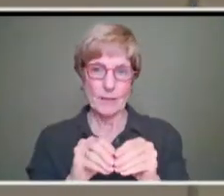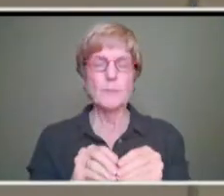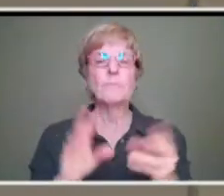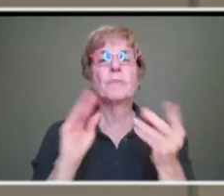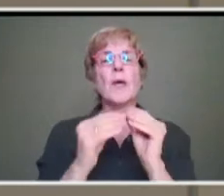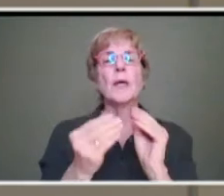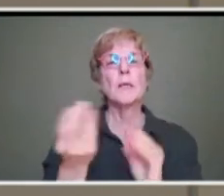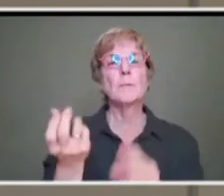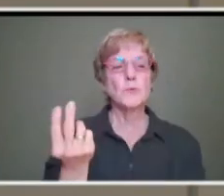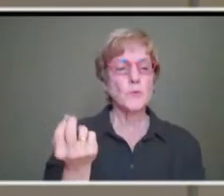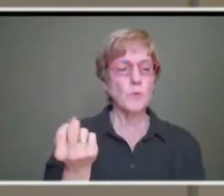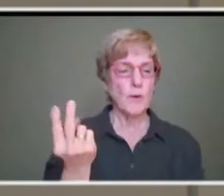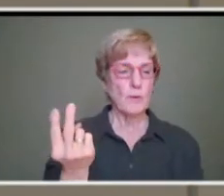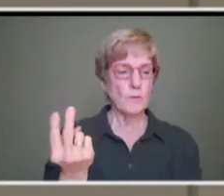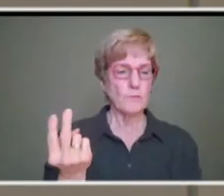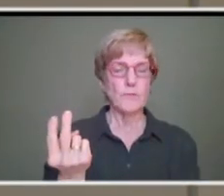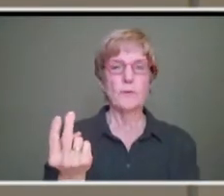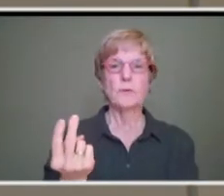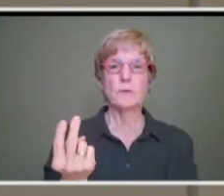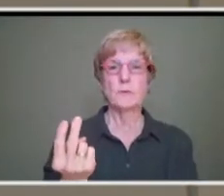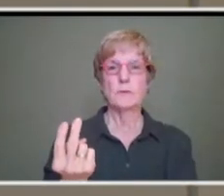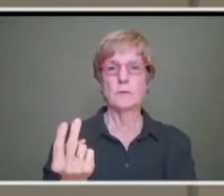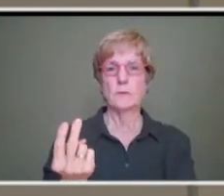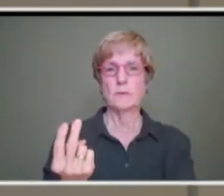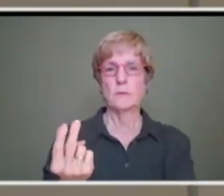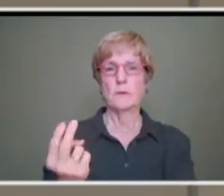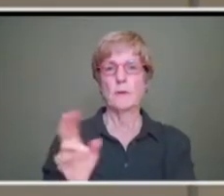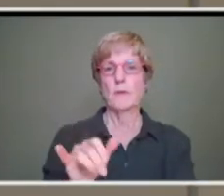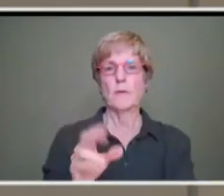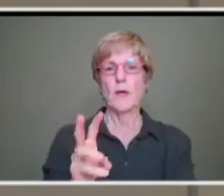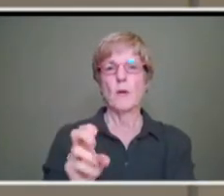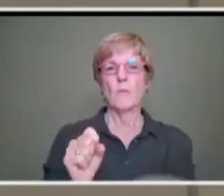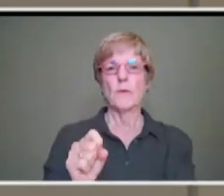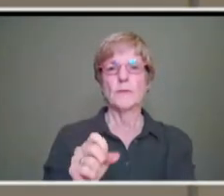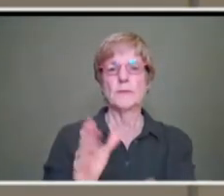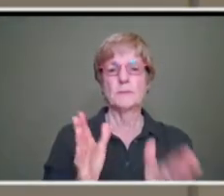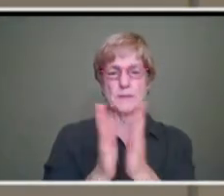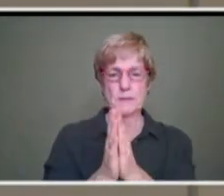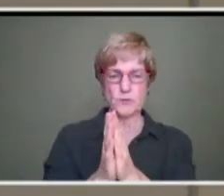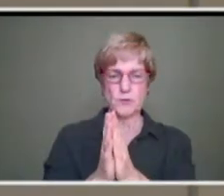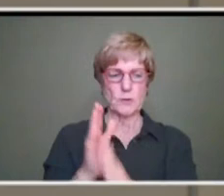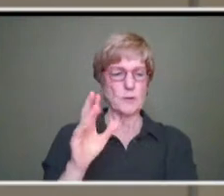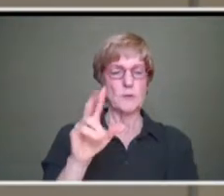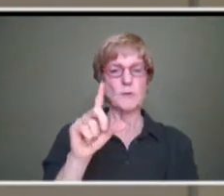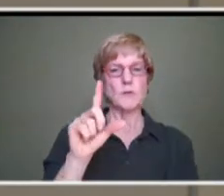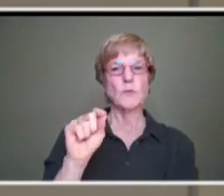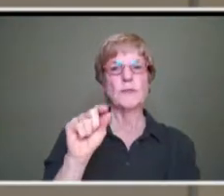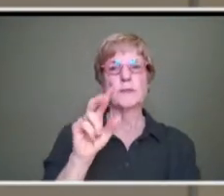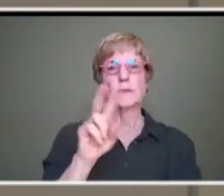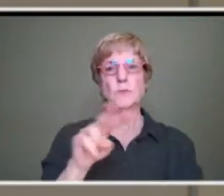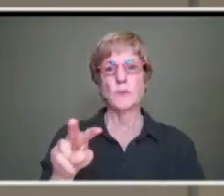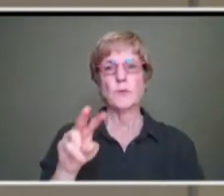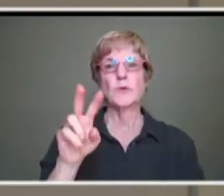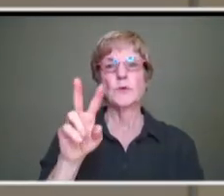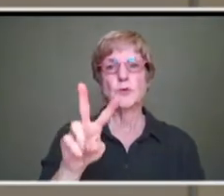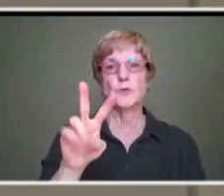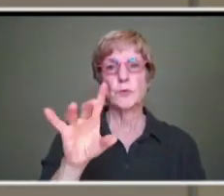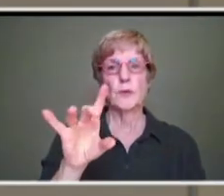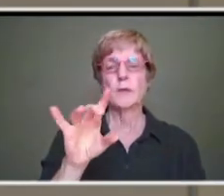12 which was petition number 2021 284